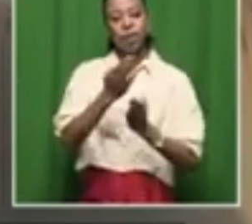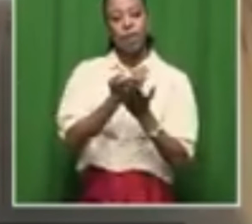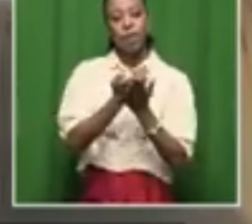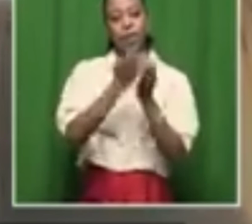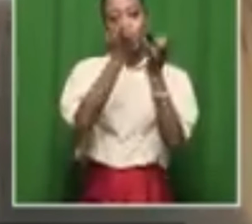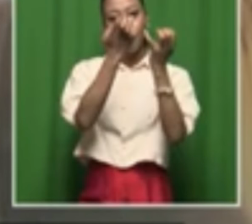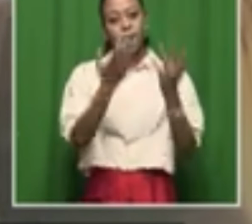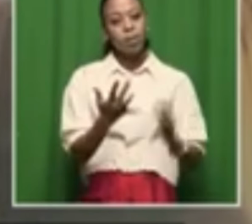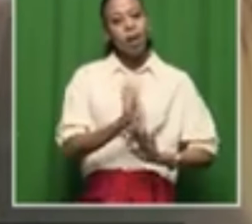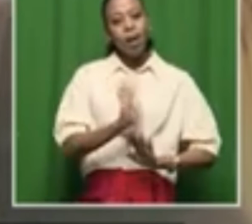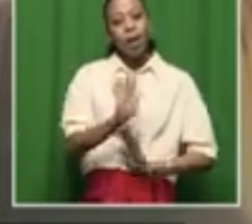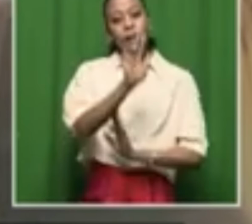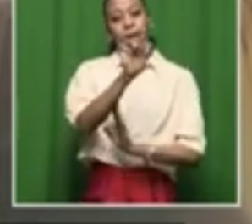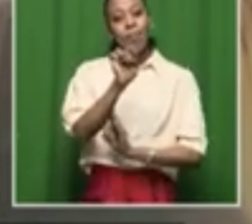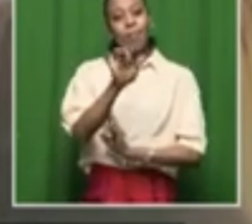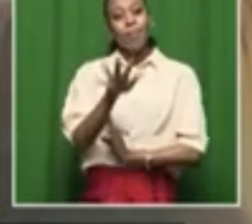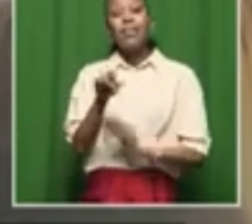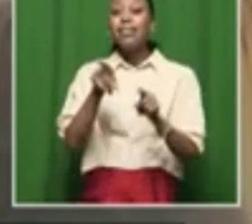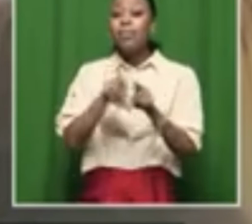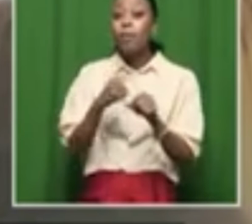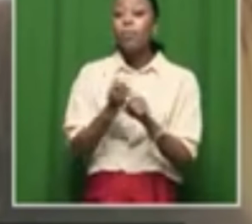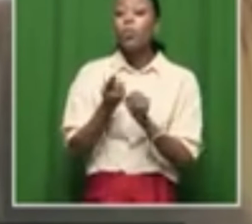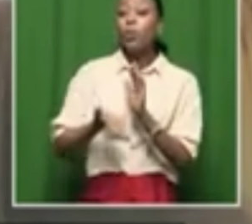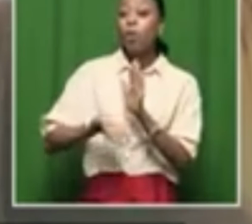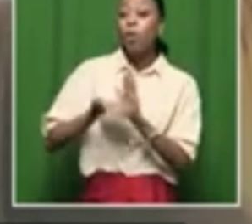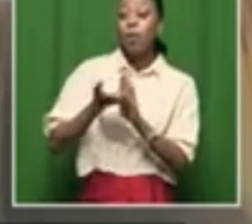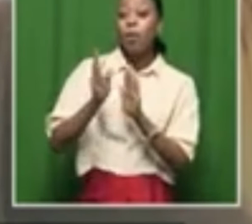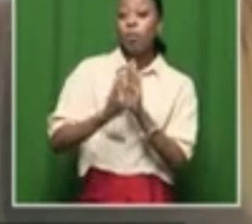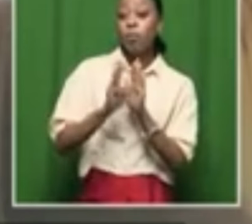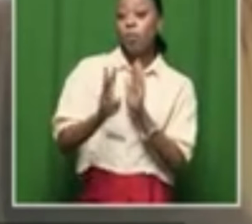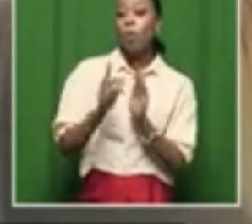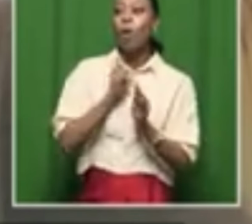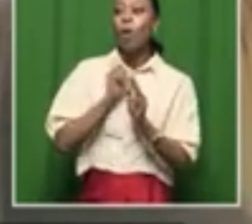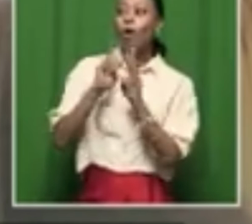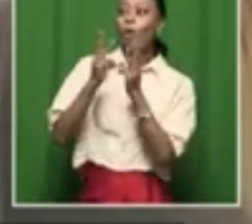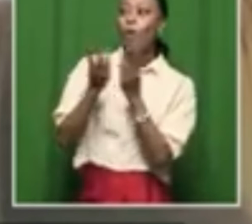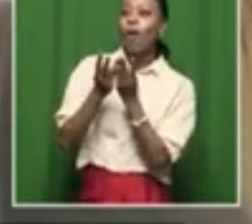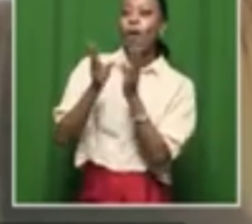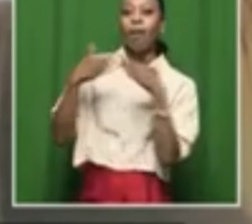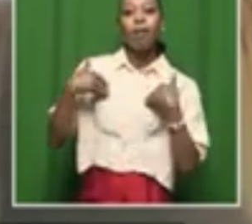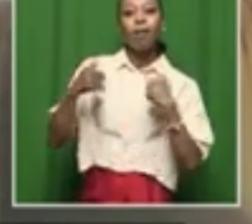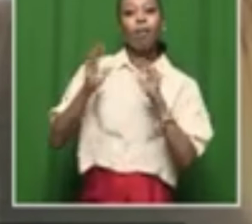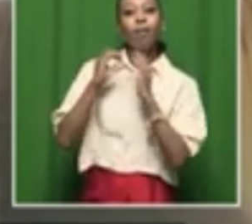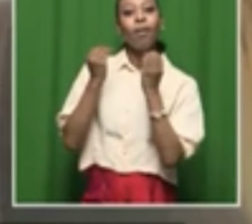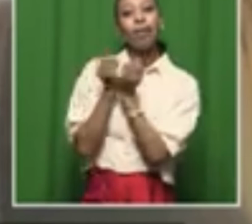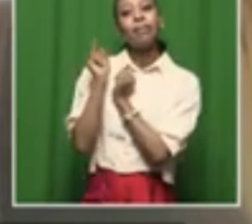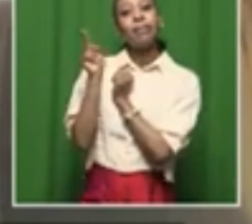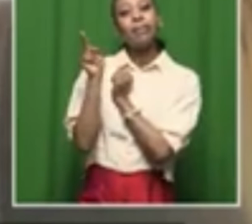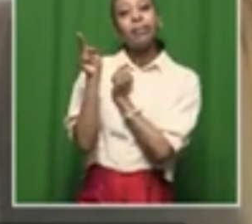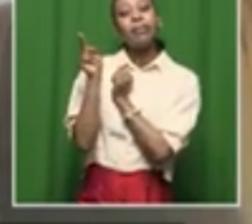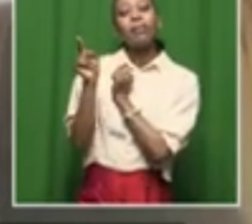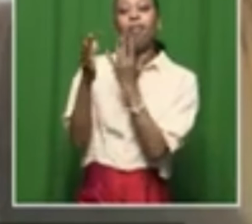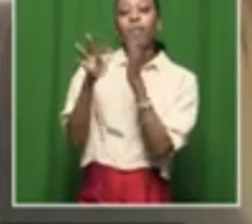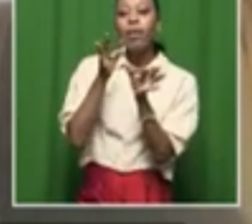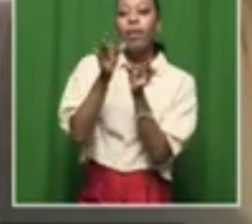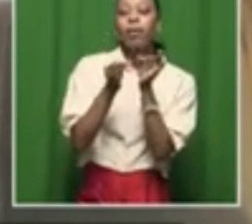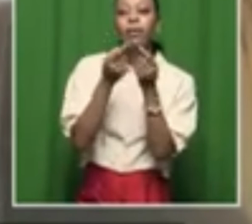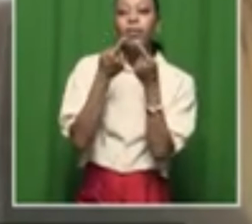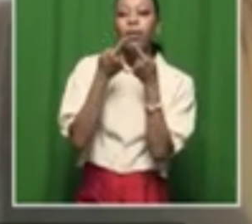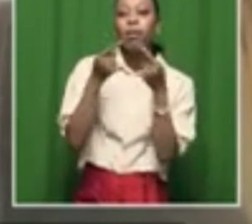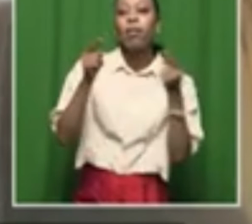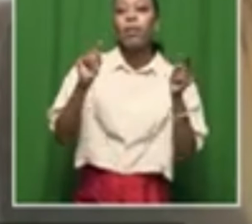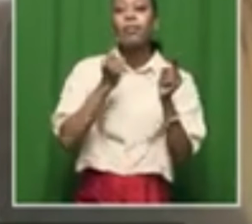spending 8.5, which is also very high, because the World Health Organization has stated that